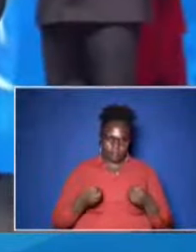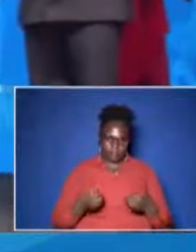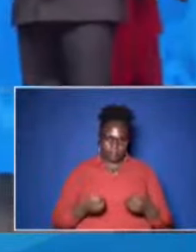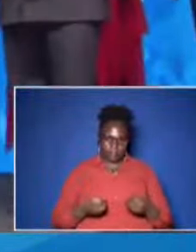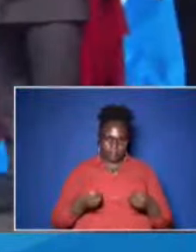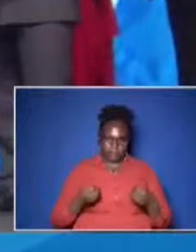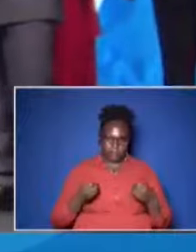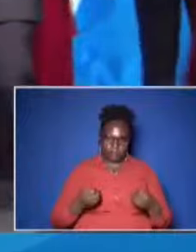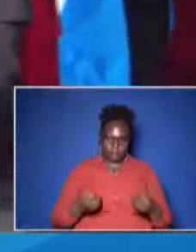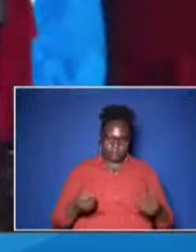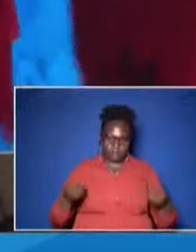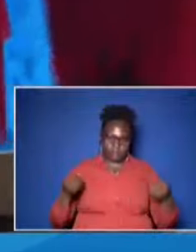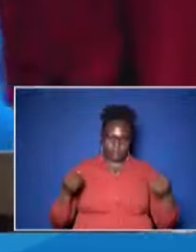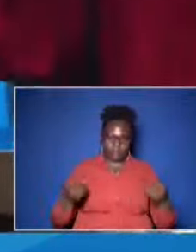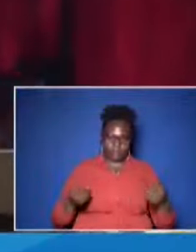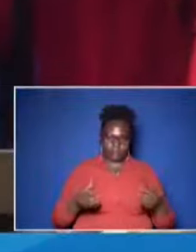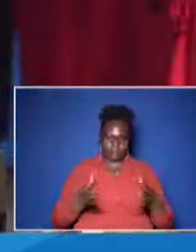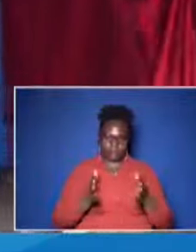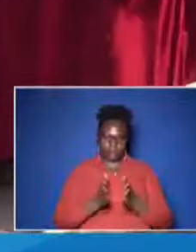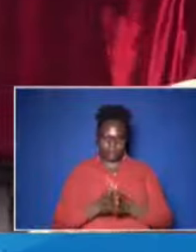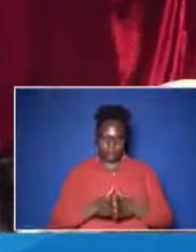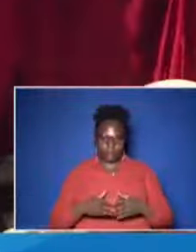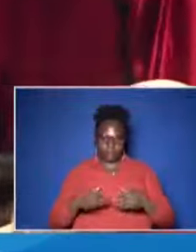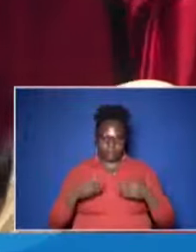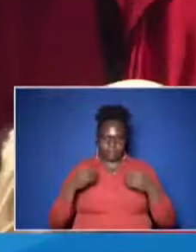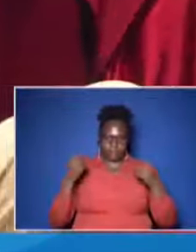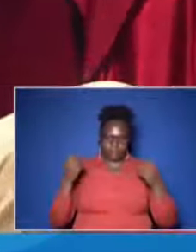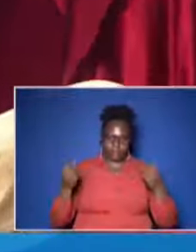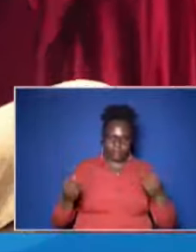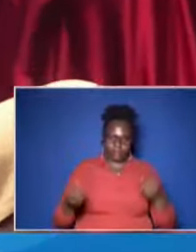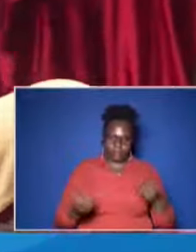hereu lift your hands and worship him